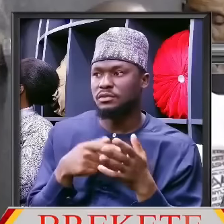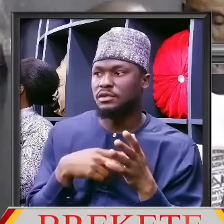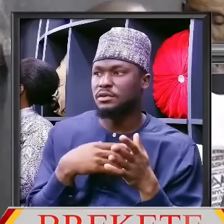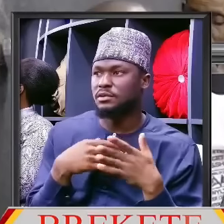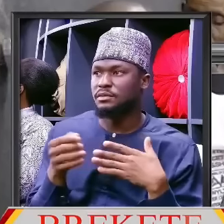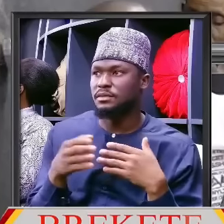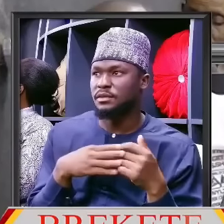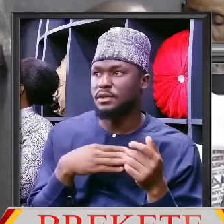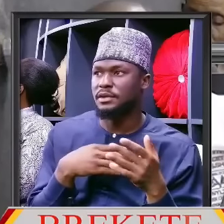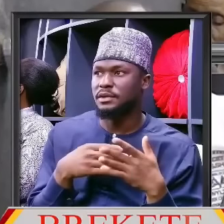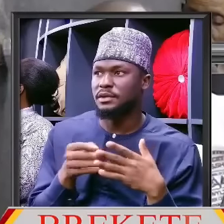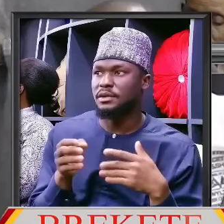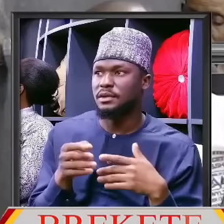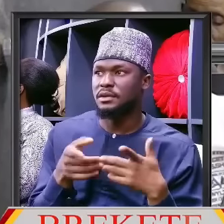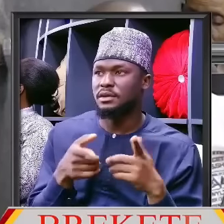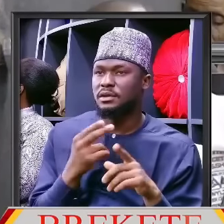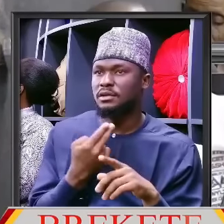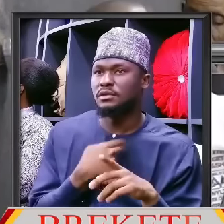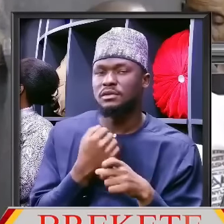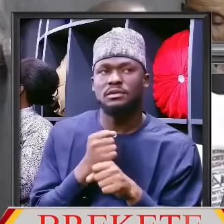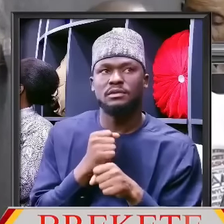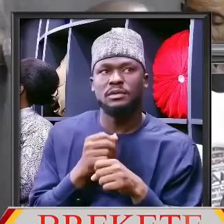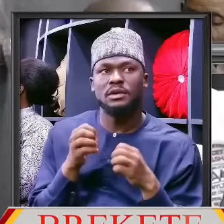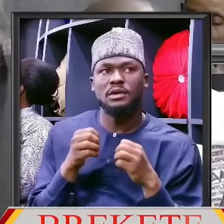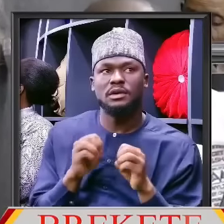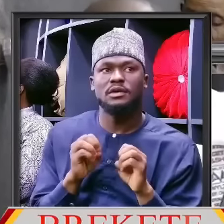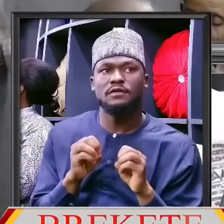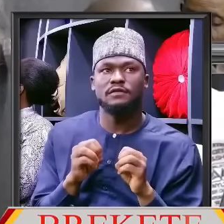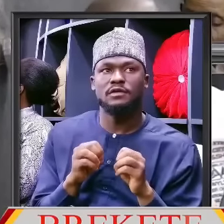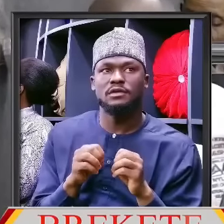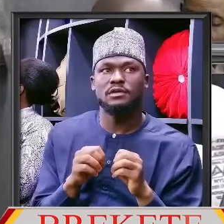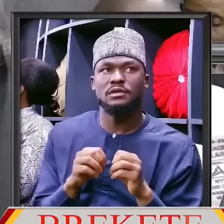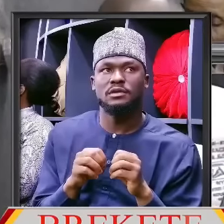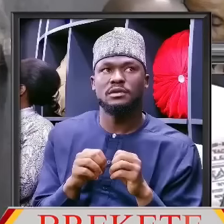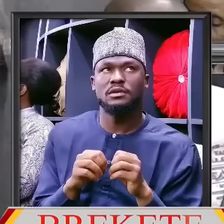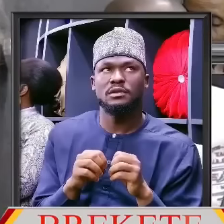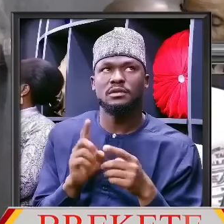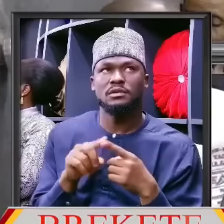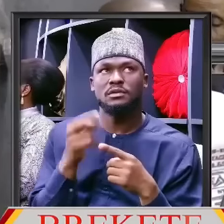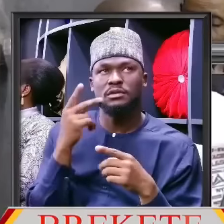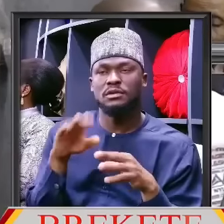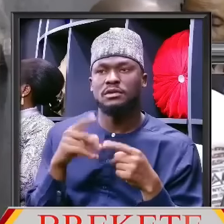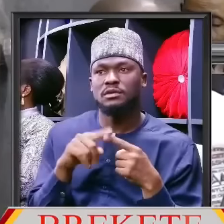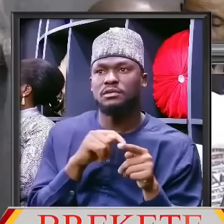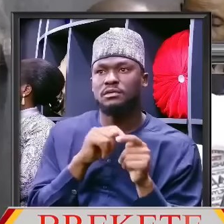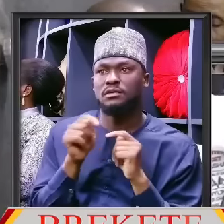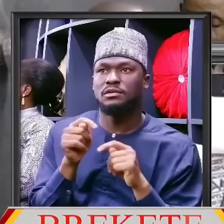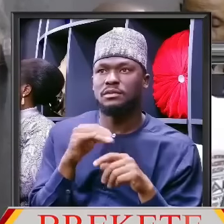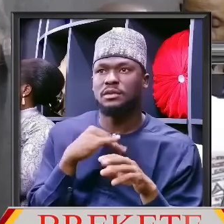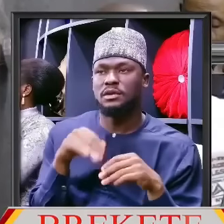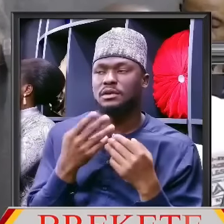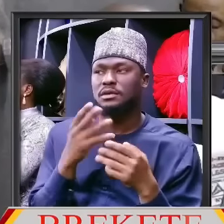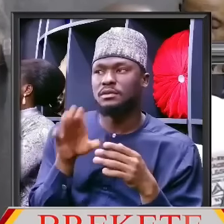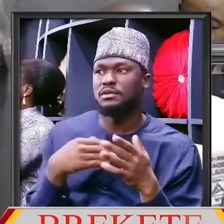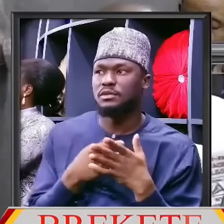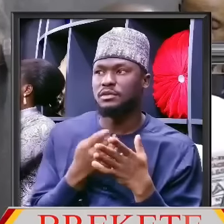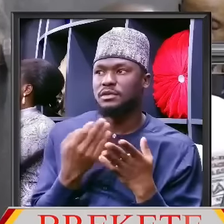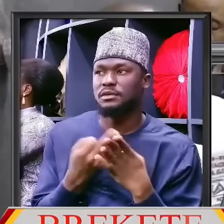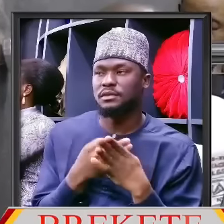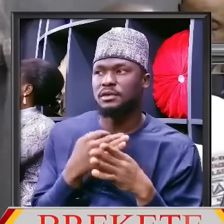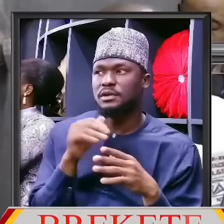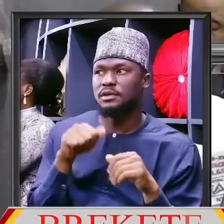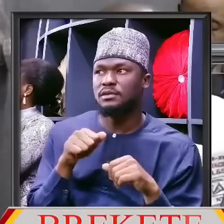say, we make effort to also see those who want transfer, how they will take transfer. I get all the documents. I